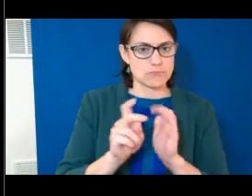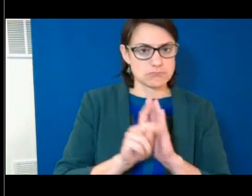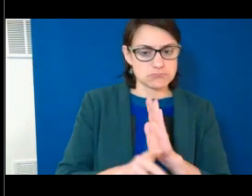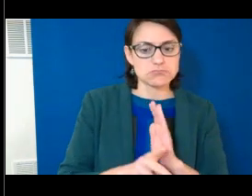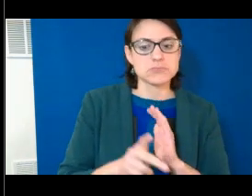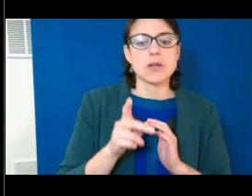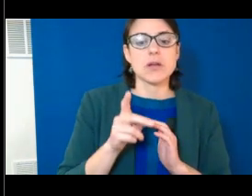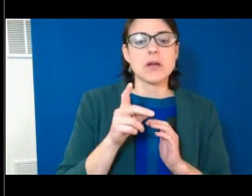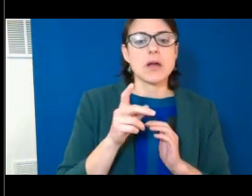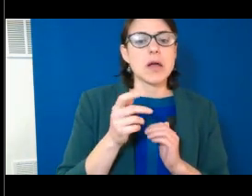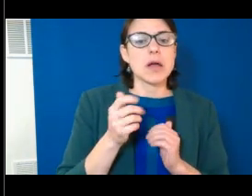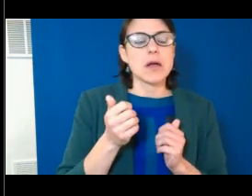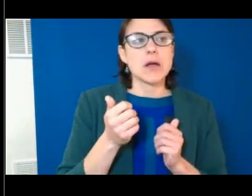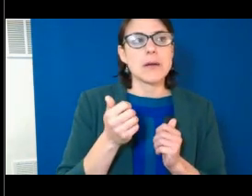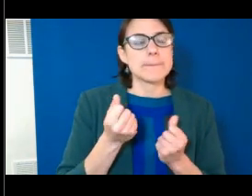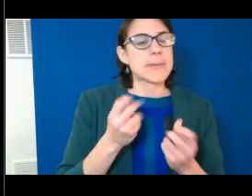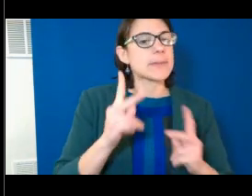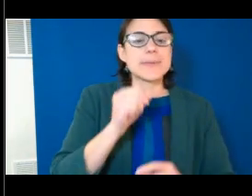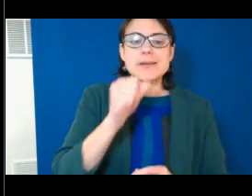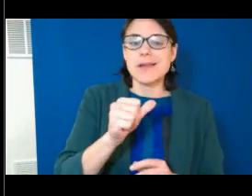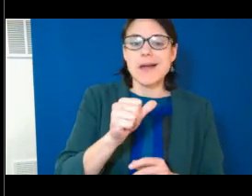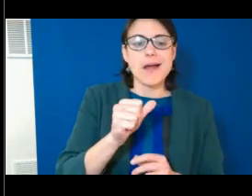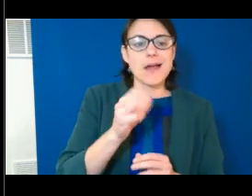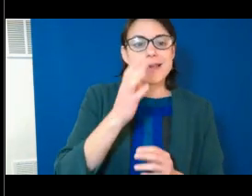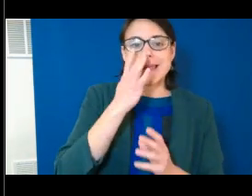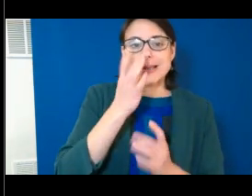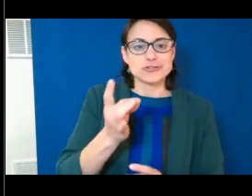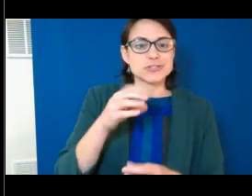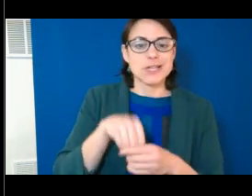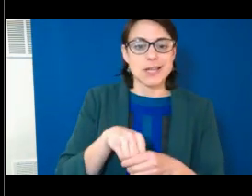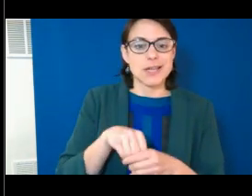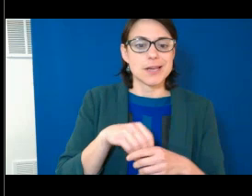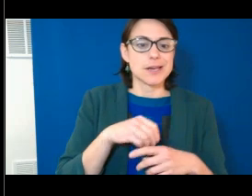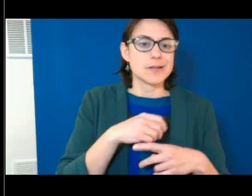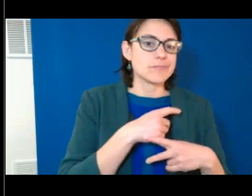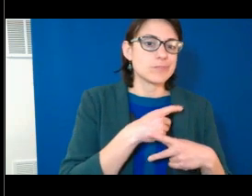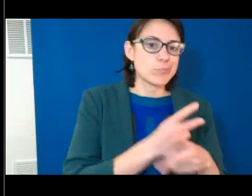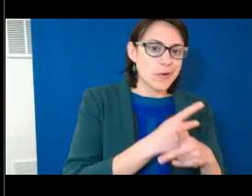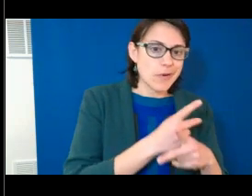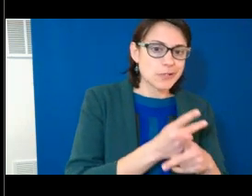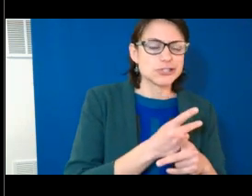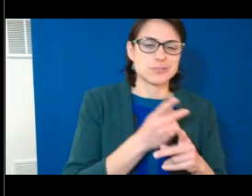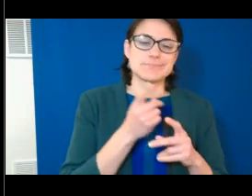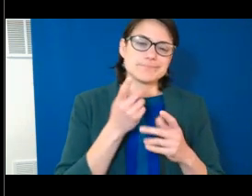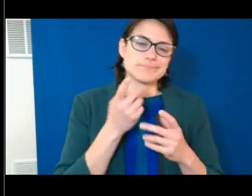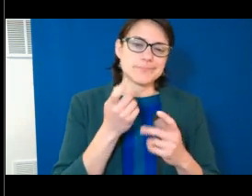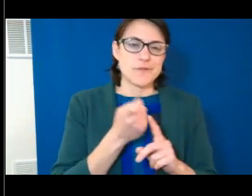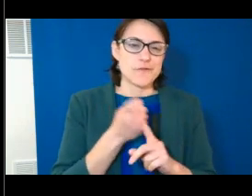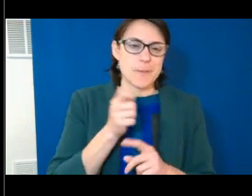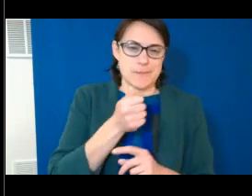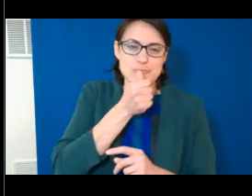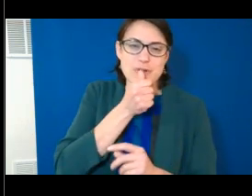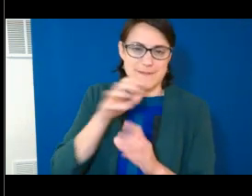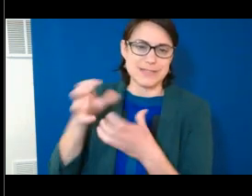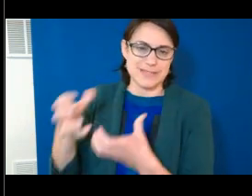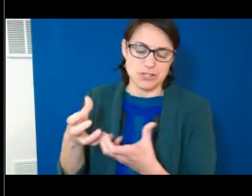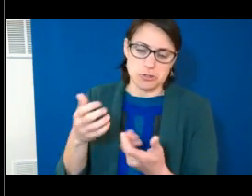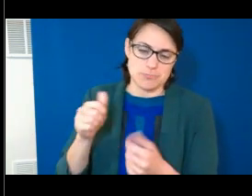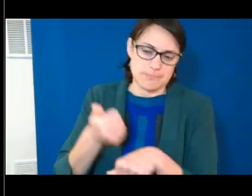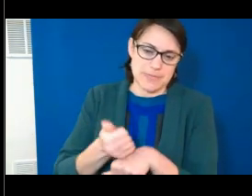things like production when they're come from the private sector, at least in our experience. We have had a little